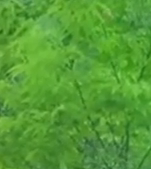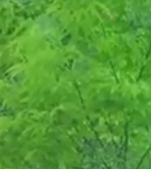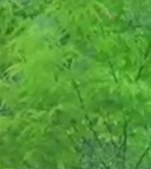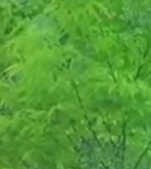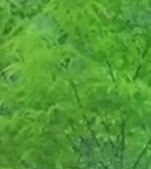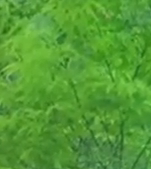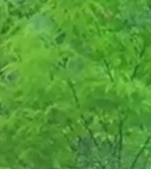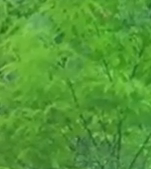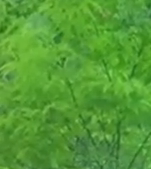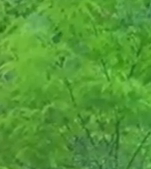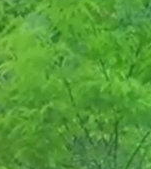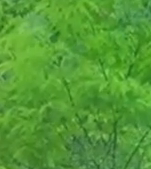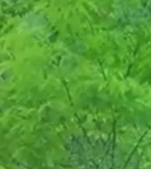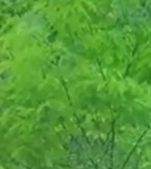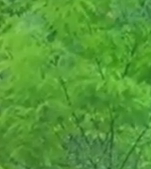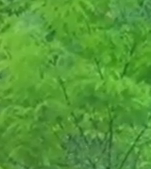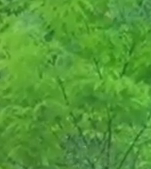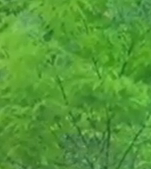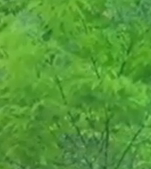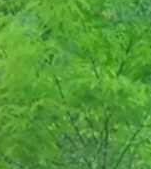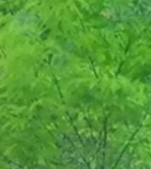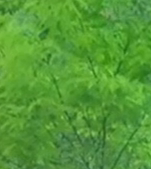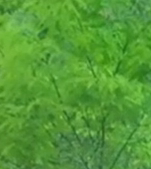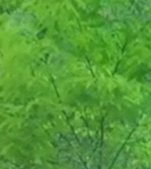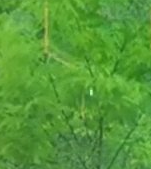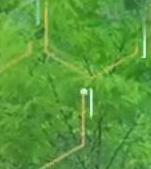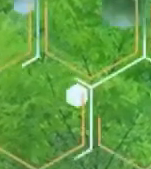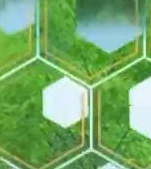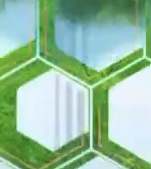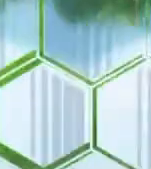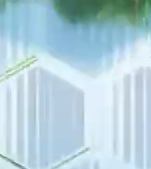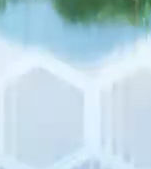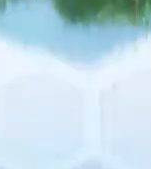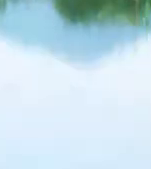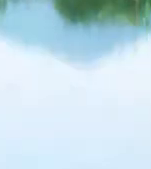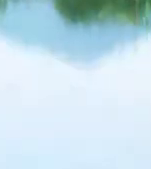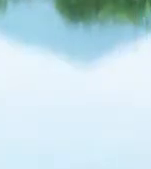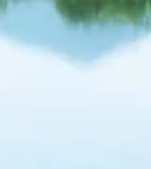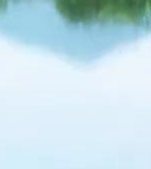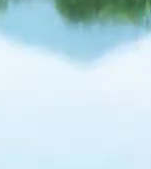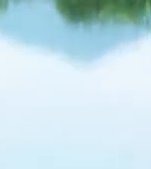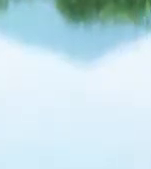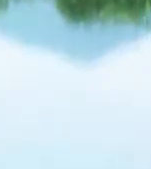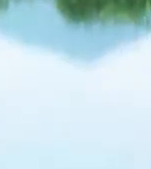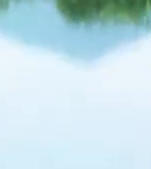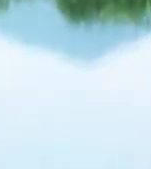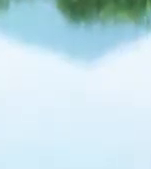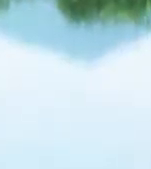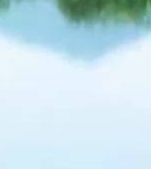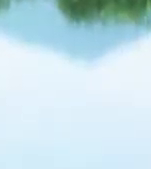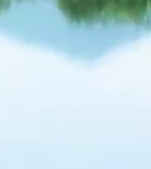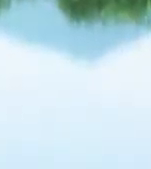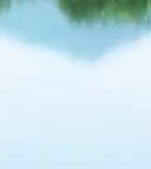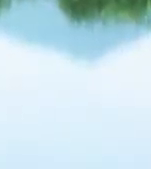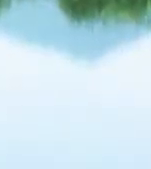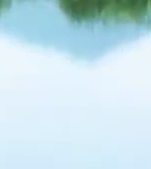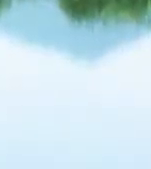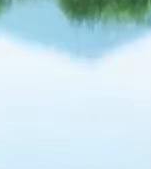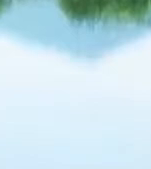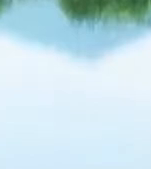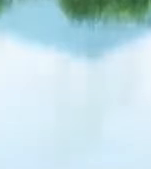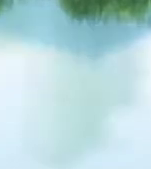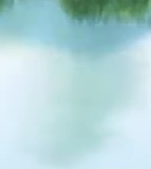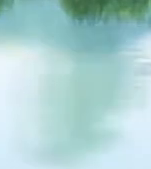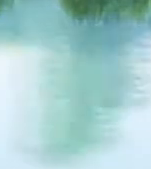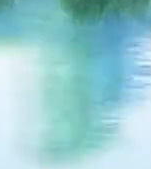tomorrow's decision maker in a government. So teaching is extremely important, what happens in universities. And unfortunately, the